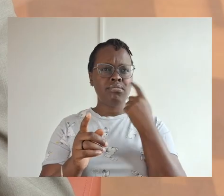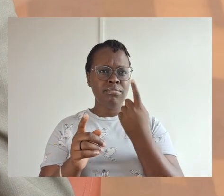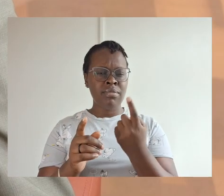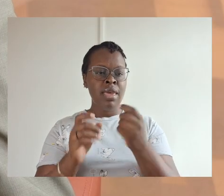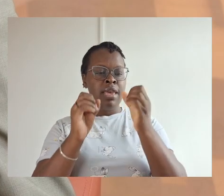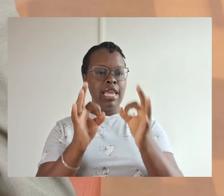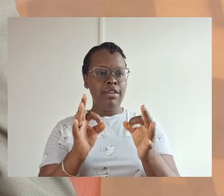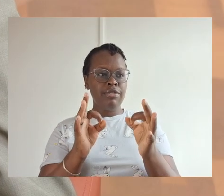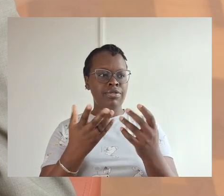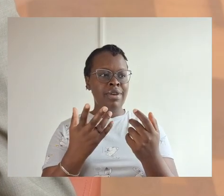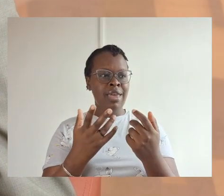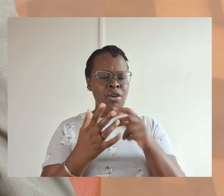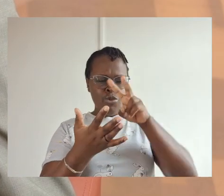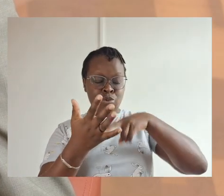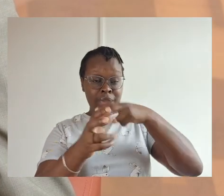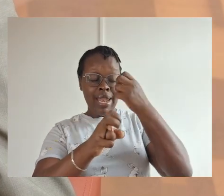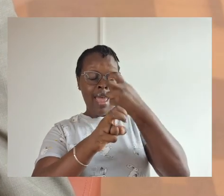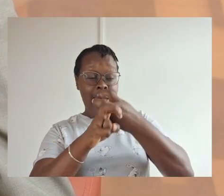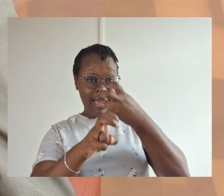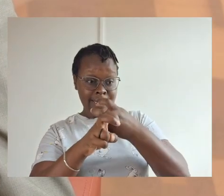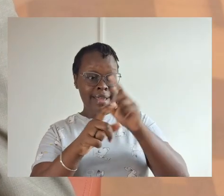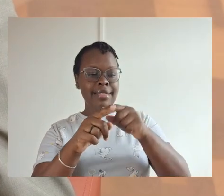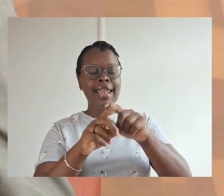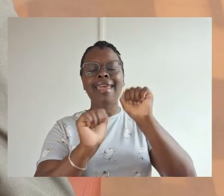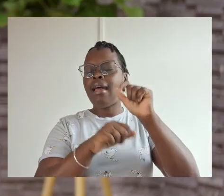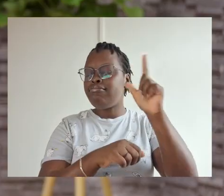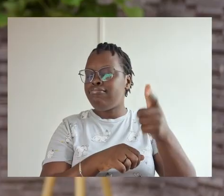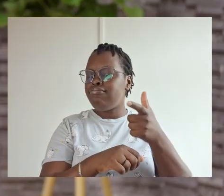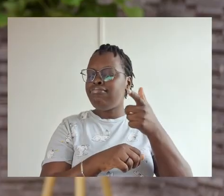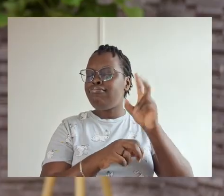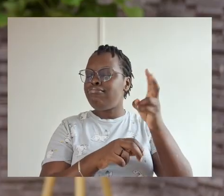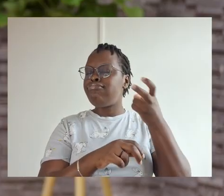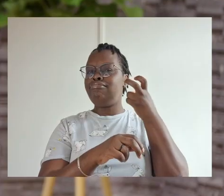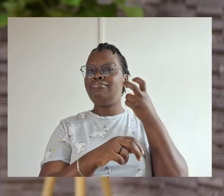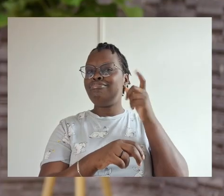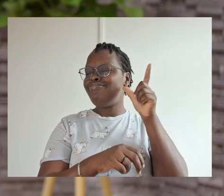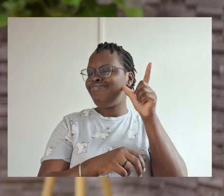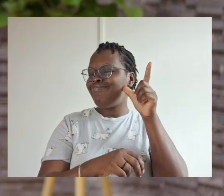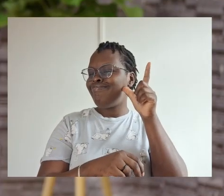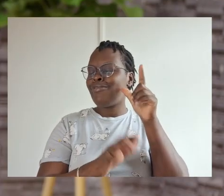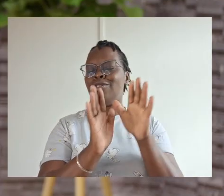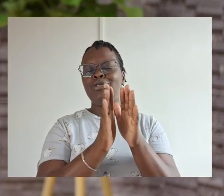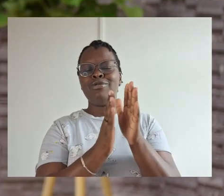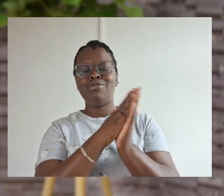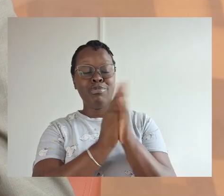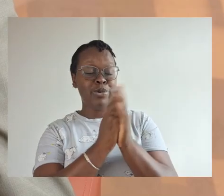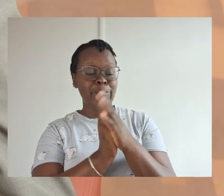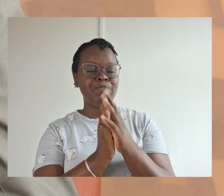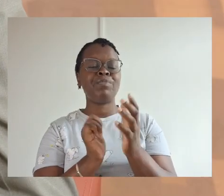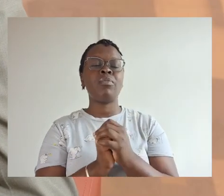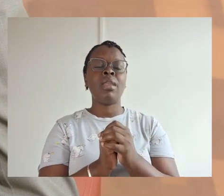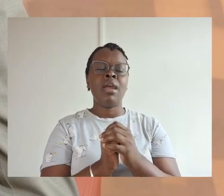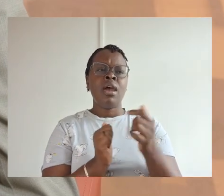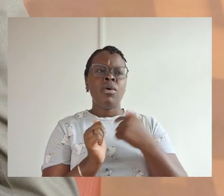needs discipline that many people may not carry. So we have audio availability.